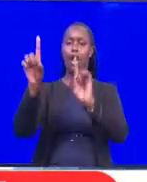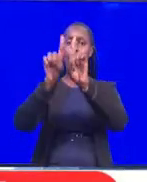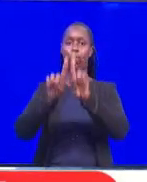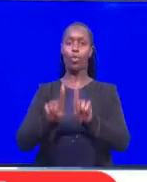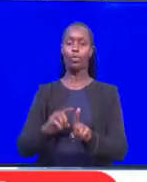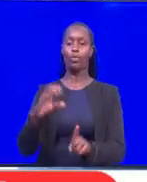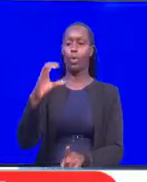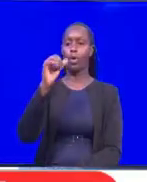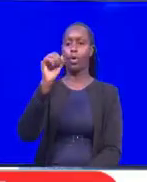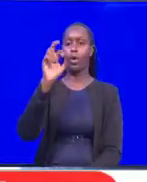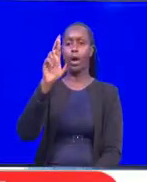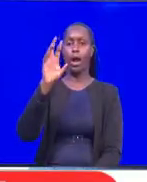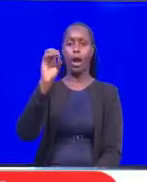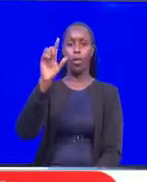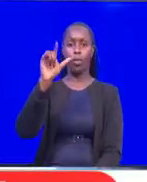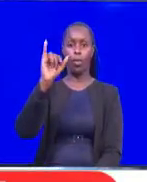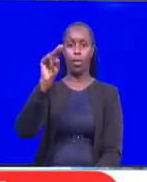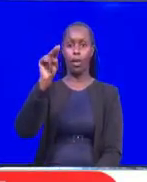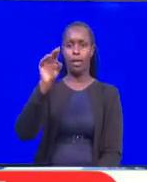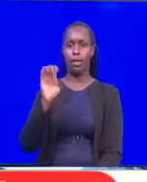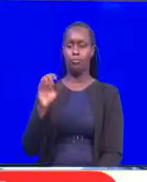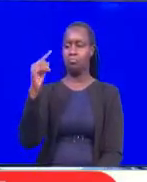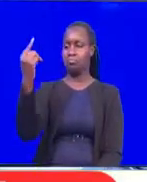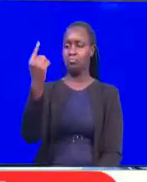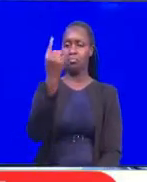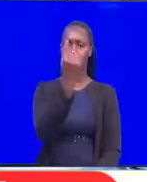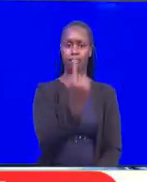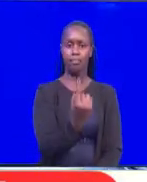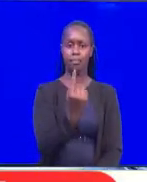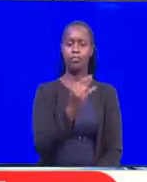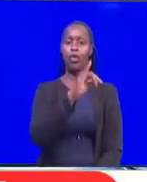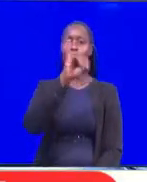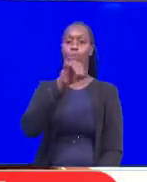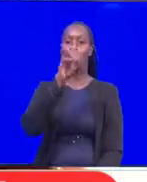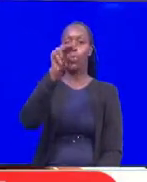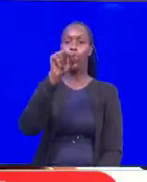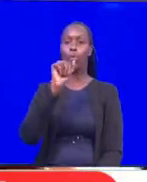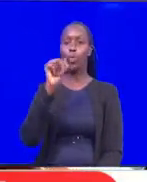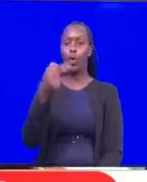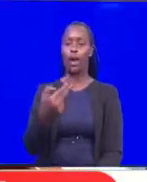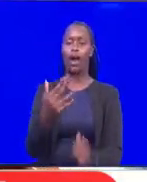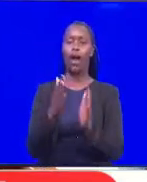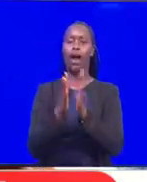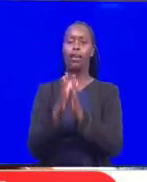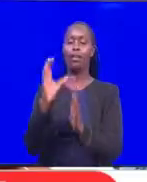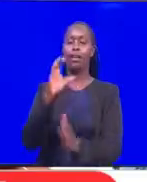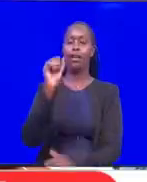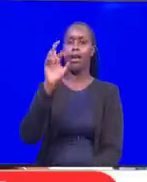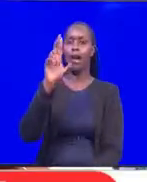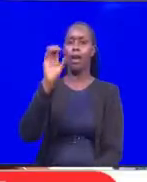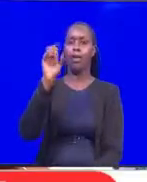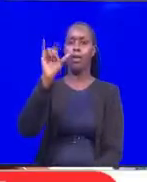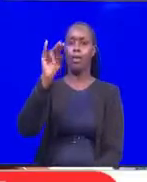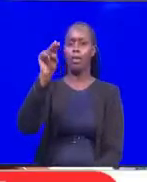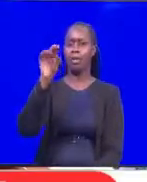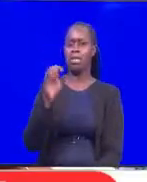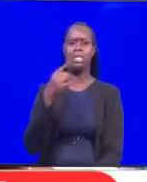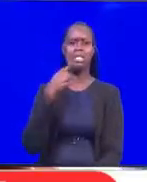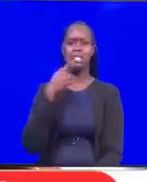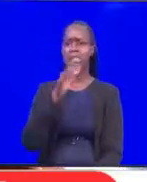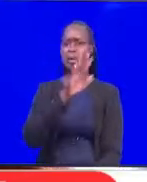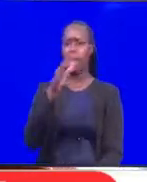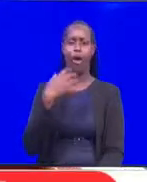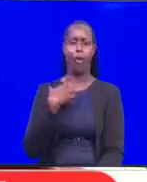Kamende, also appearing before the committee. However, Jonah Mwangi and Caroline Daudi Kamende did not reveal their net